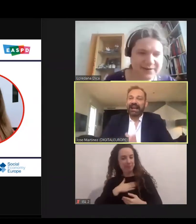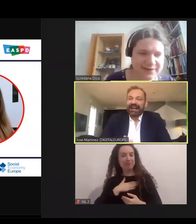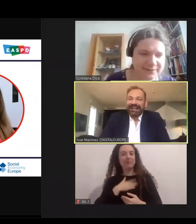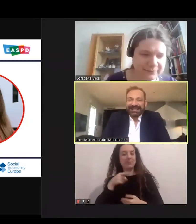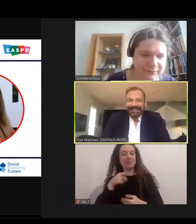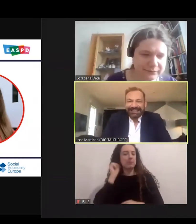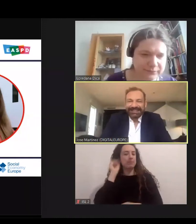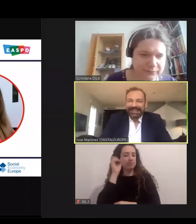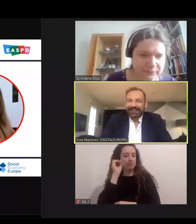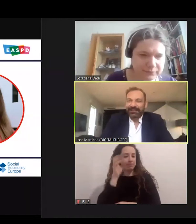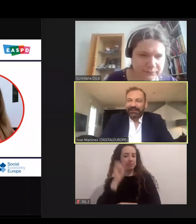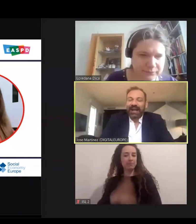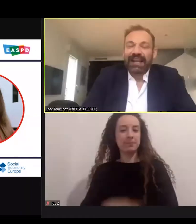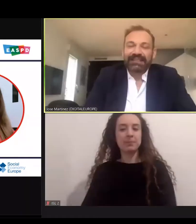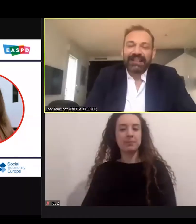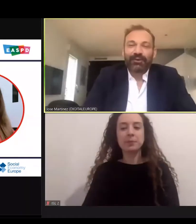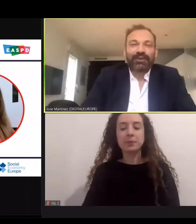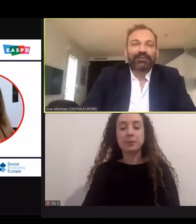course, and that was